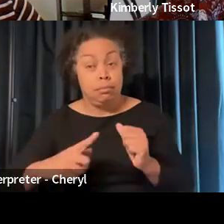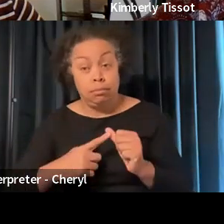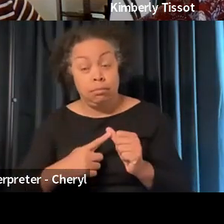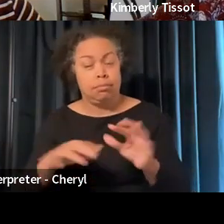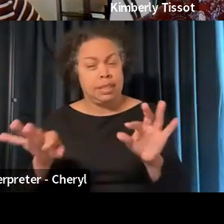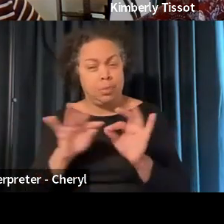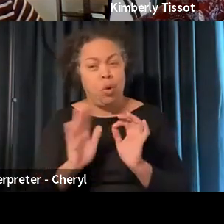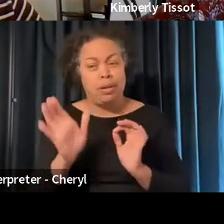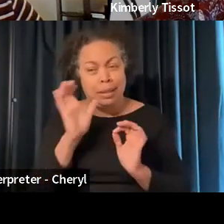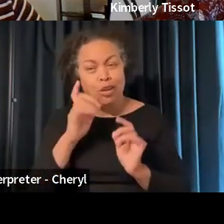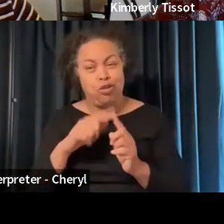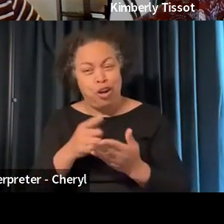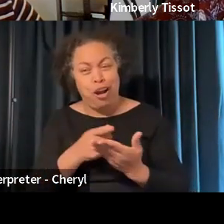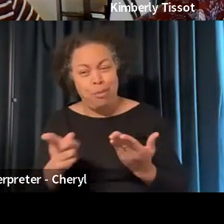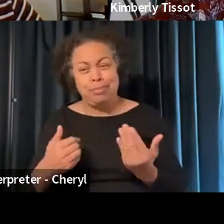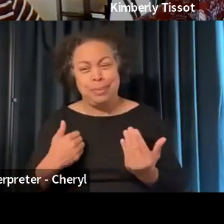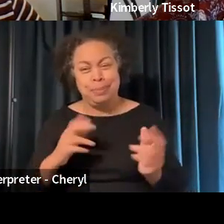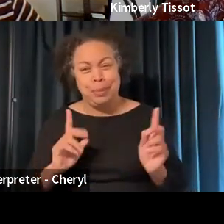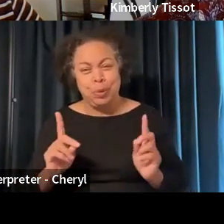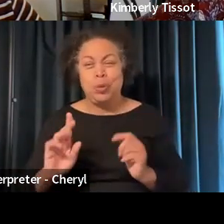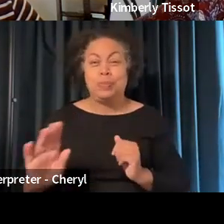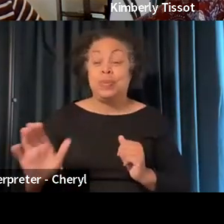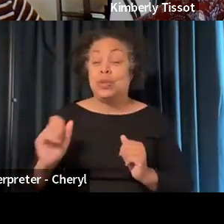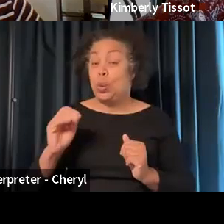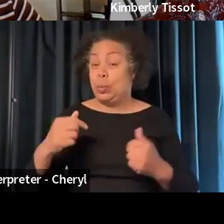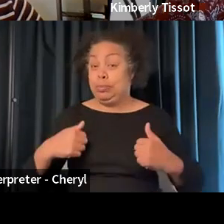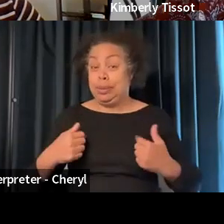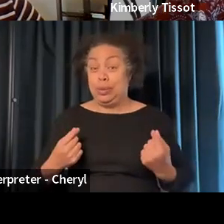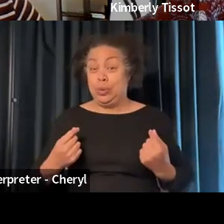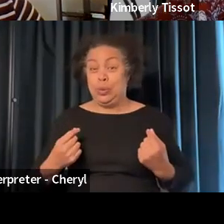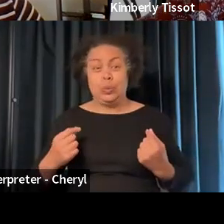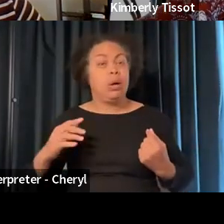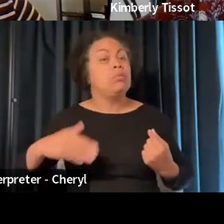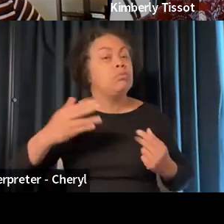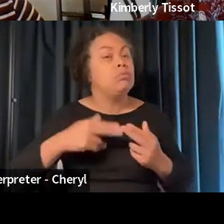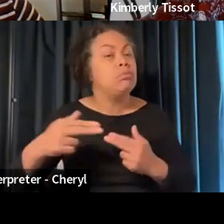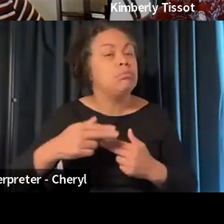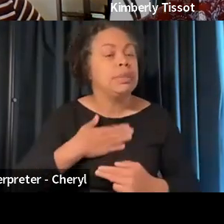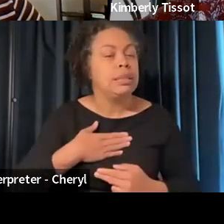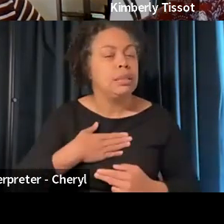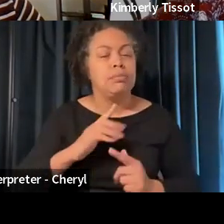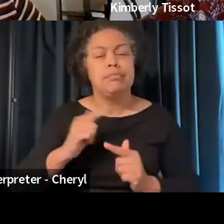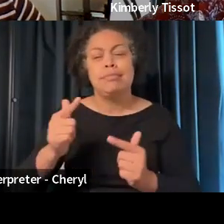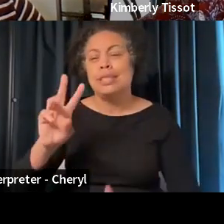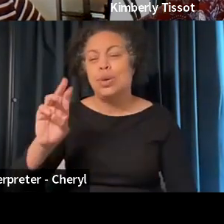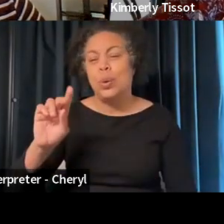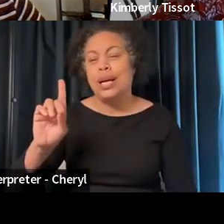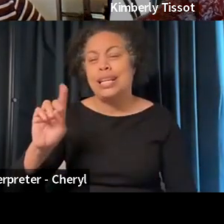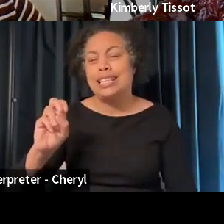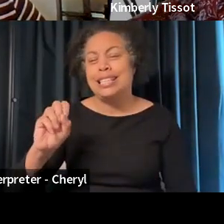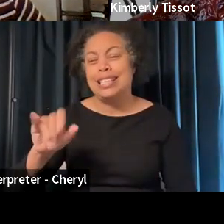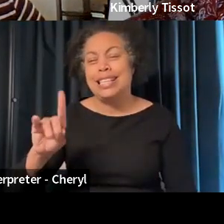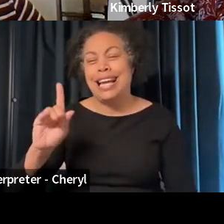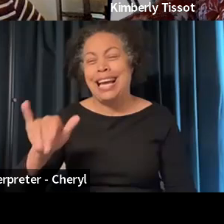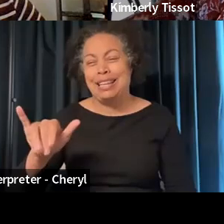from them and learn from them. So I am going to, if we can go to the next slide, I'm going to pass it to Wednesday